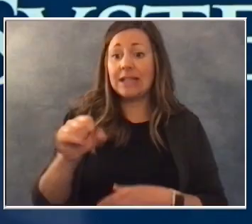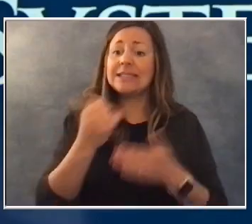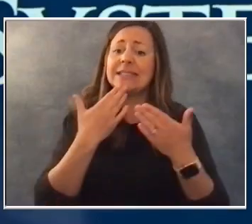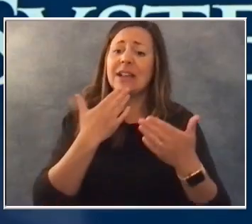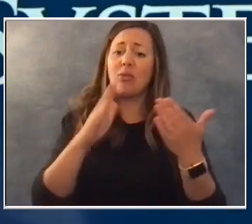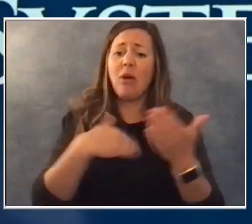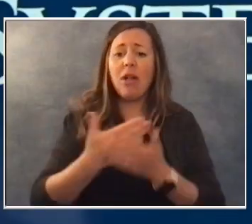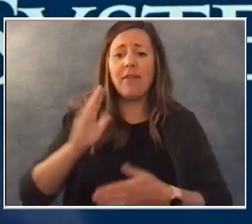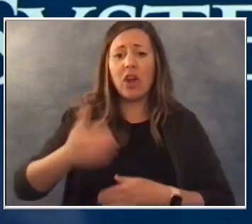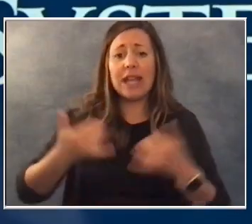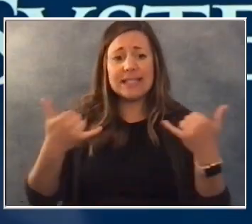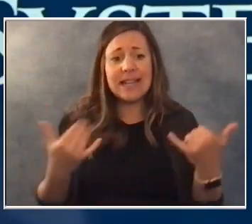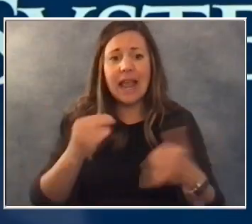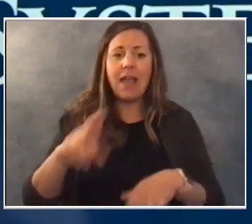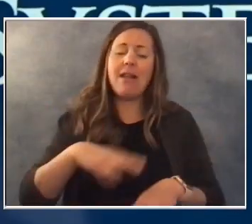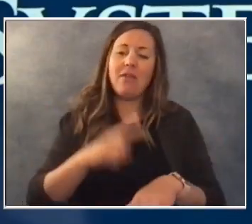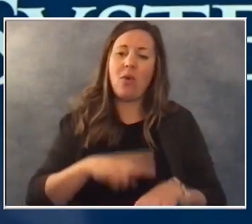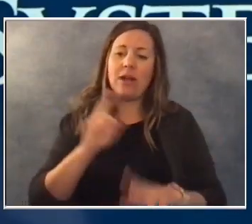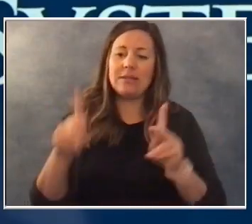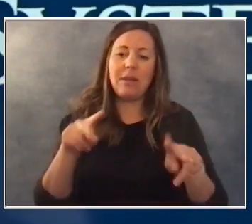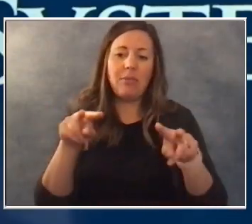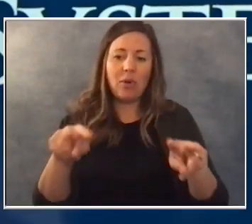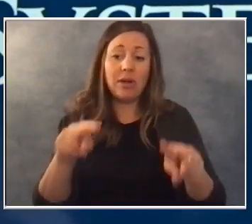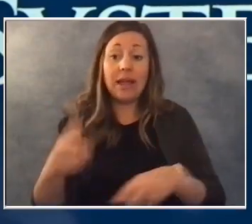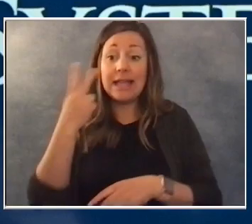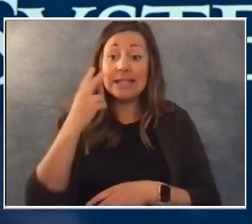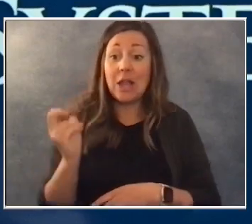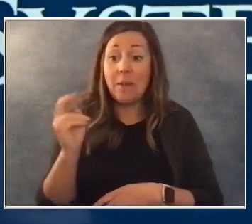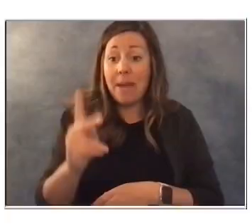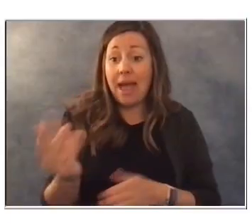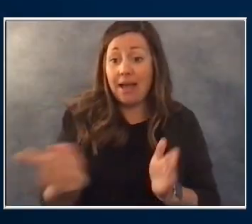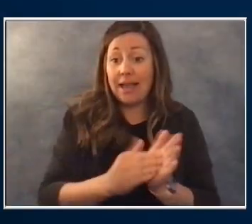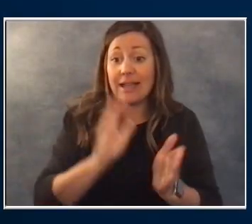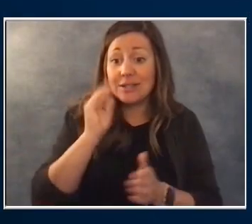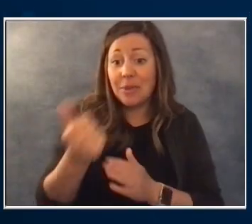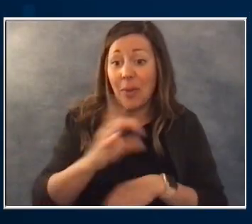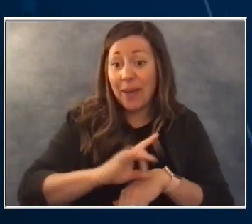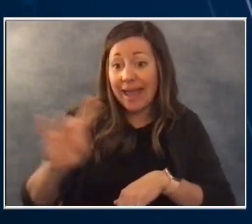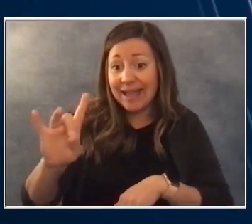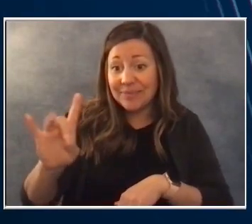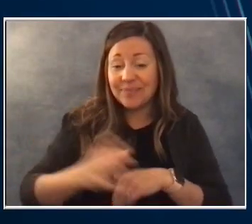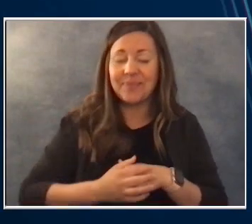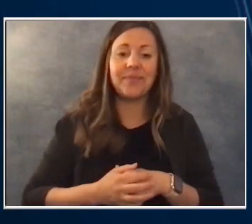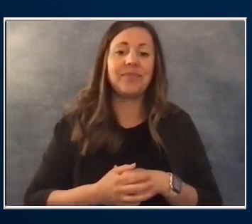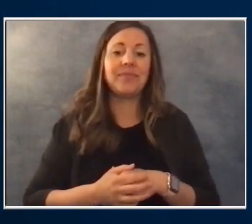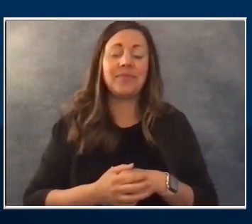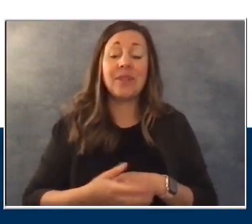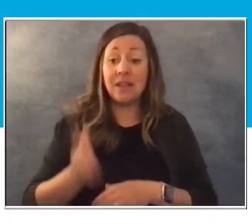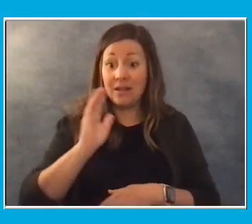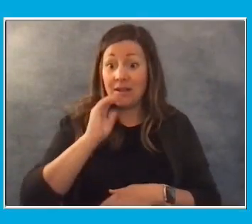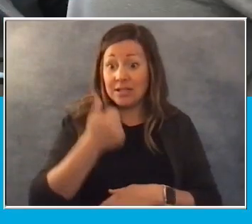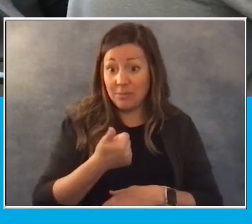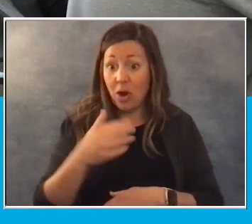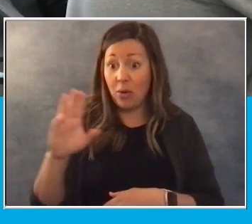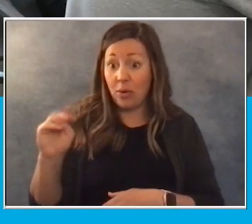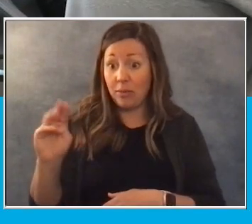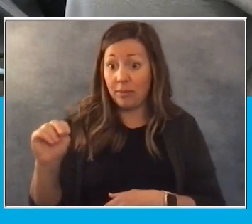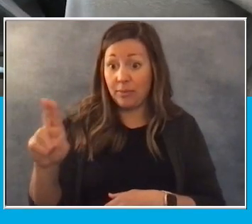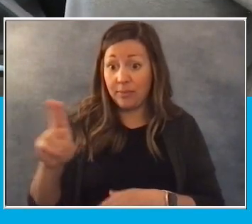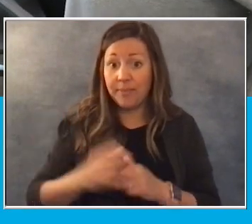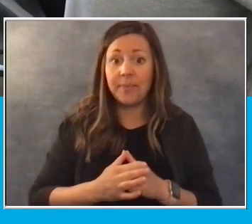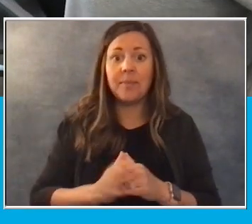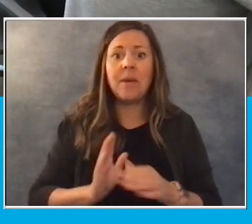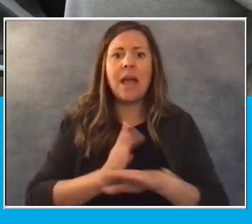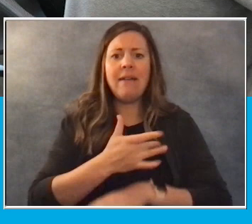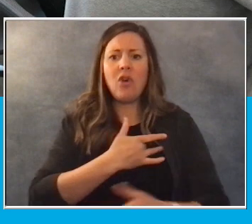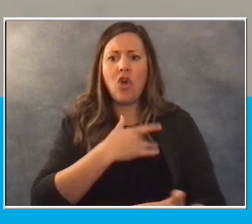course, to our viewers for being with us. We'll see you back here tomorrow at 8. Coming up tomorrow on the Morning Medical Update. After a heart